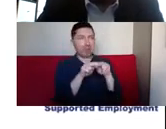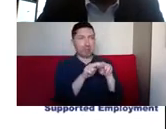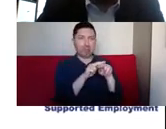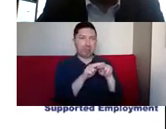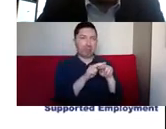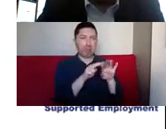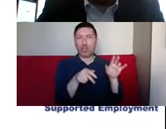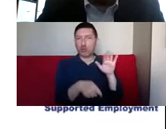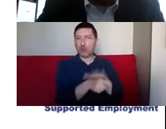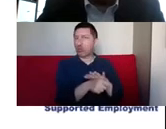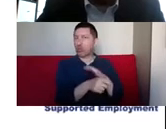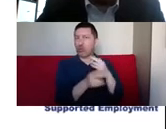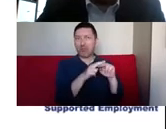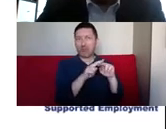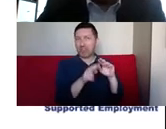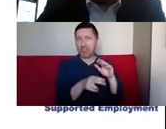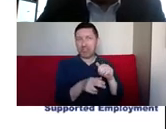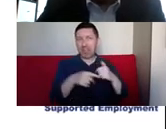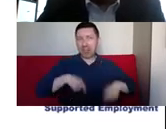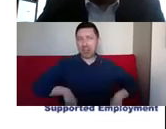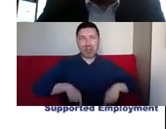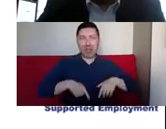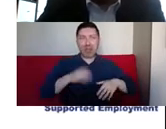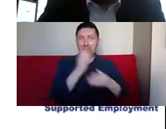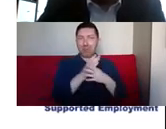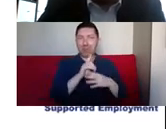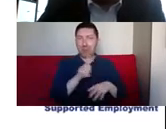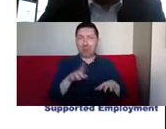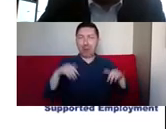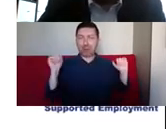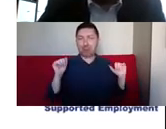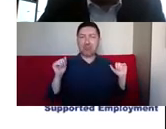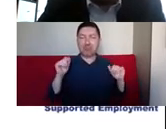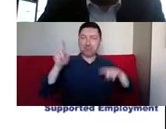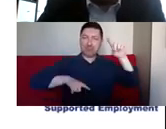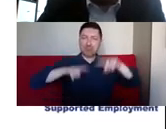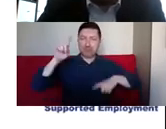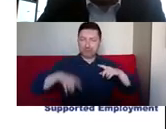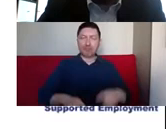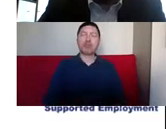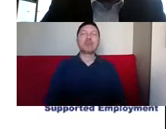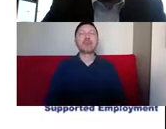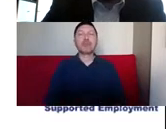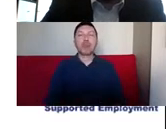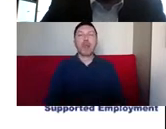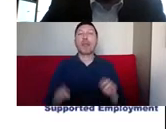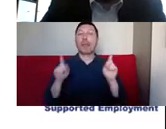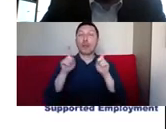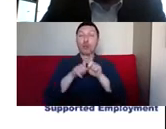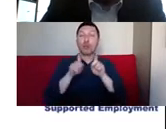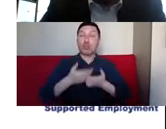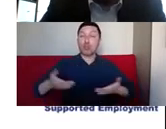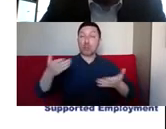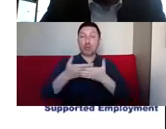crucial thing, to the financial situation. The financial support for supported employment is also very different. In some countries, we have no